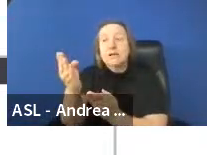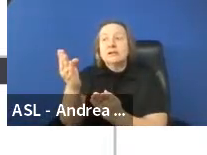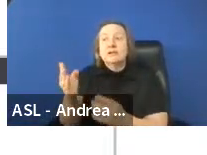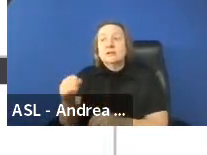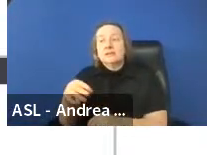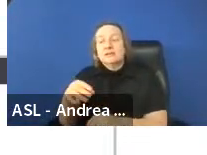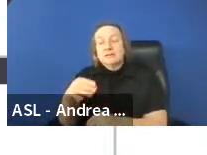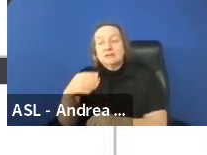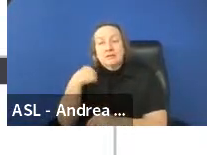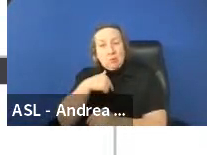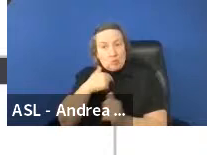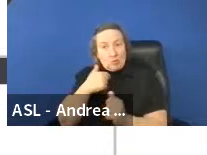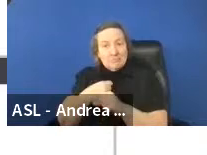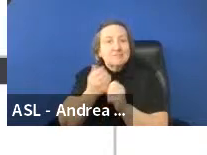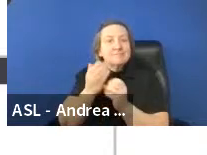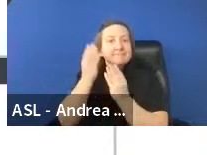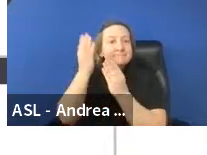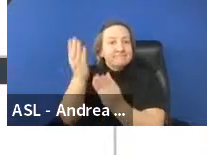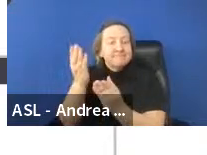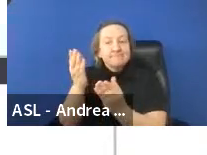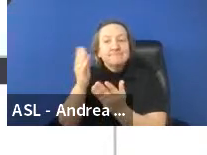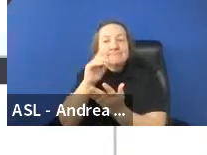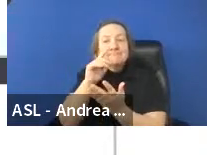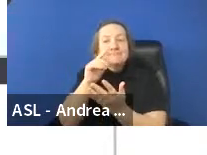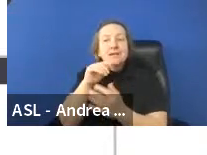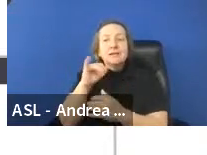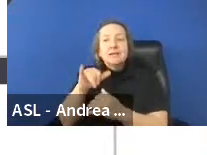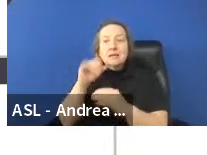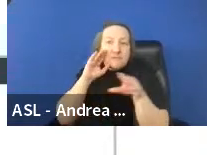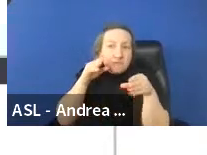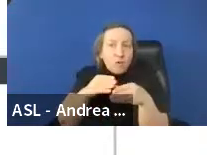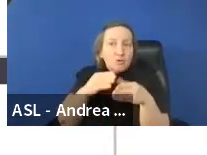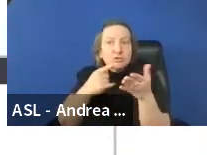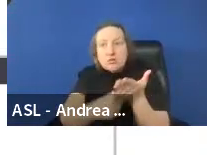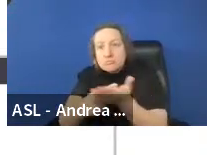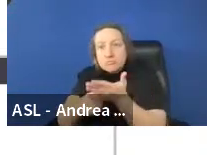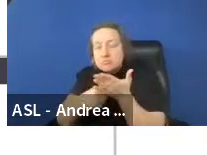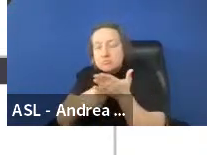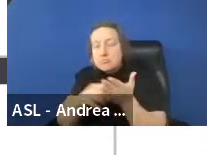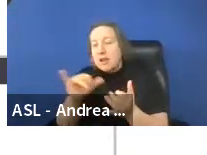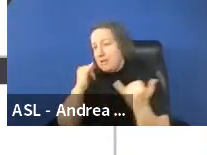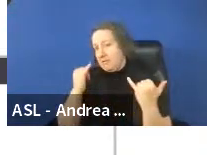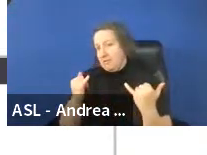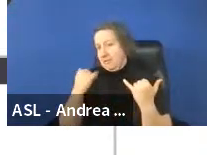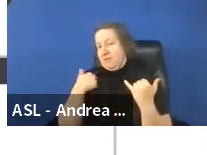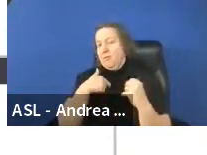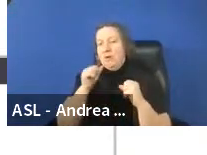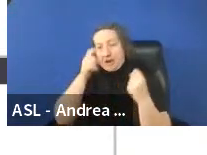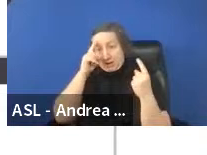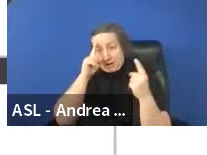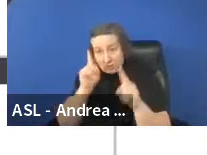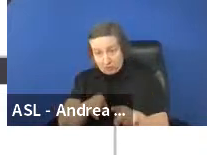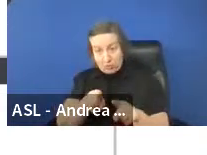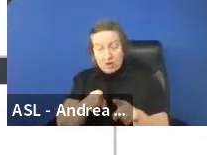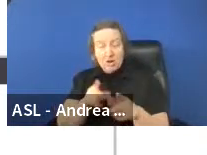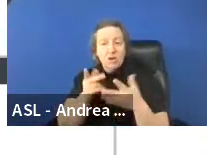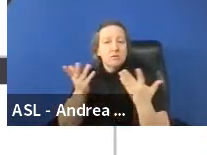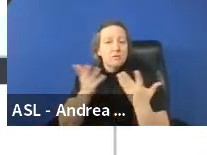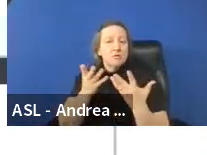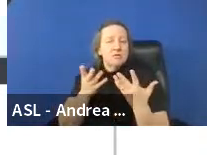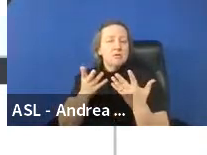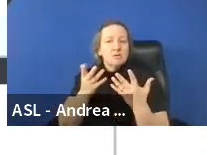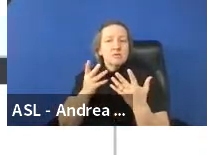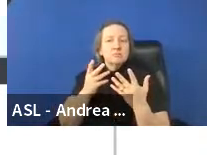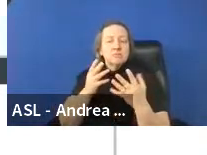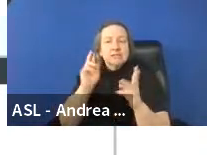recommendations we make are incremental and are focused on conversations like we're having right now, so that we can agree in principle on the issues that matter most and get